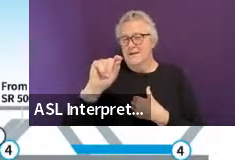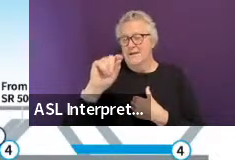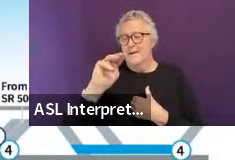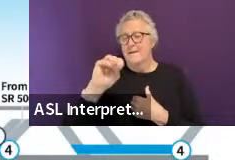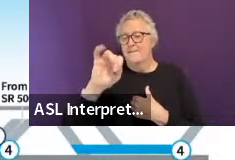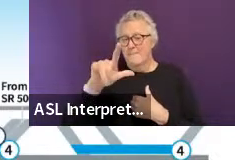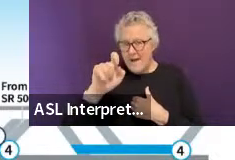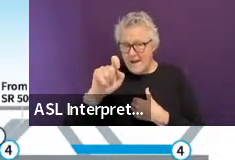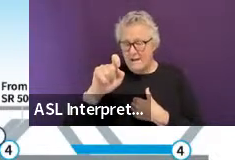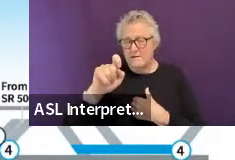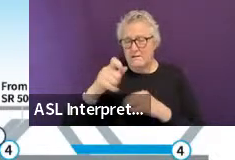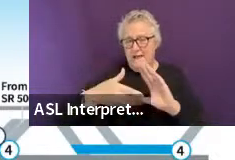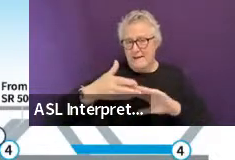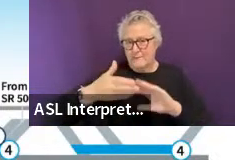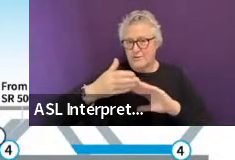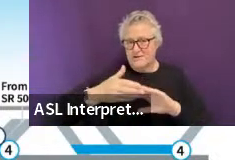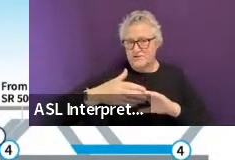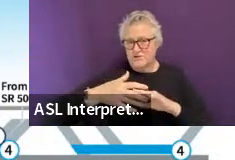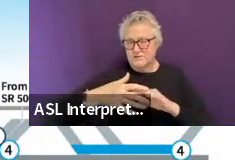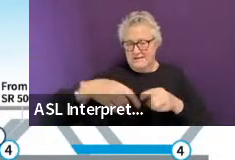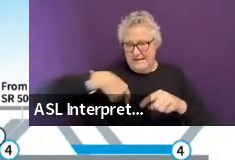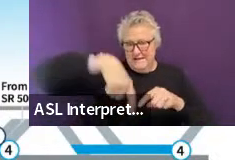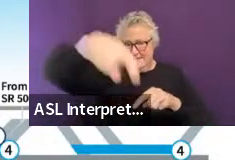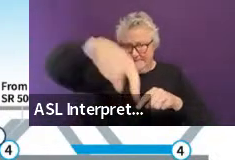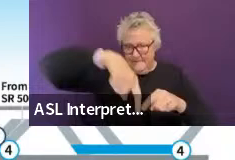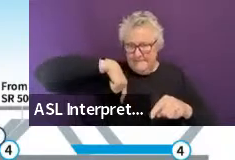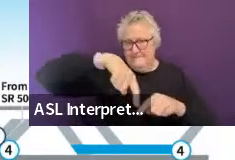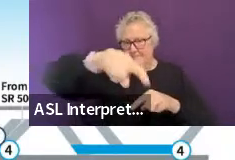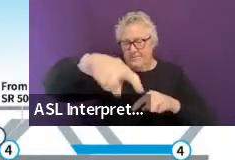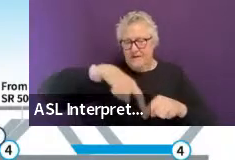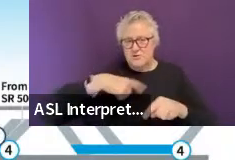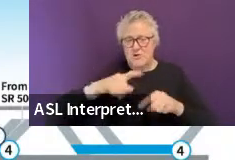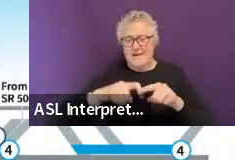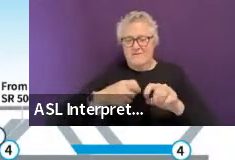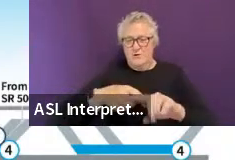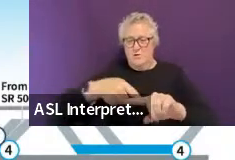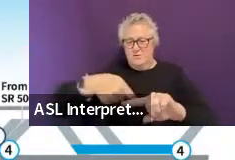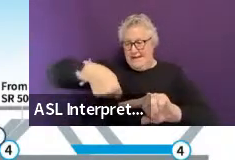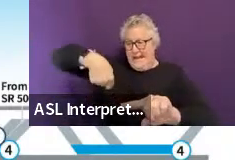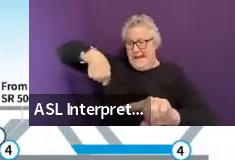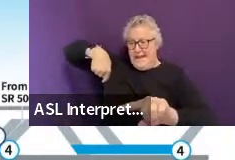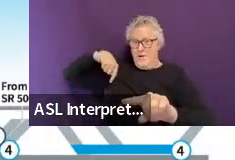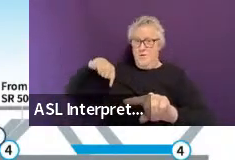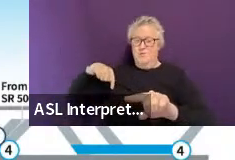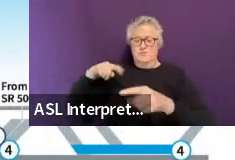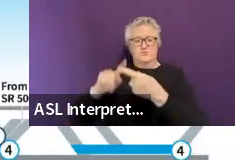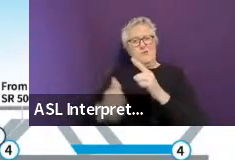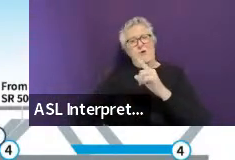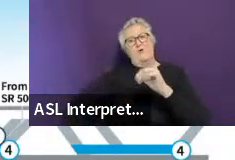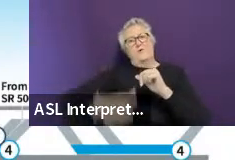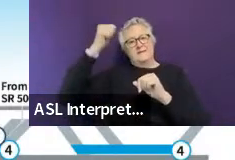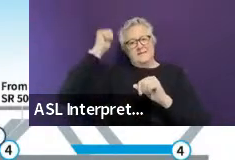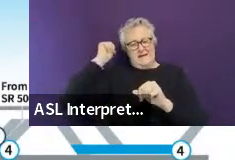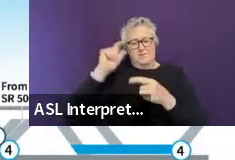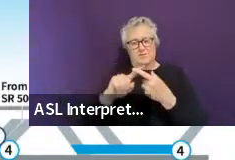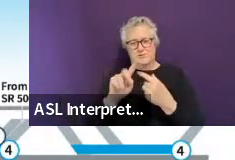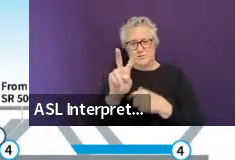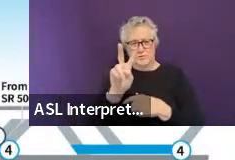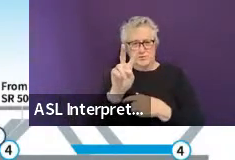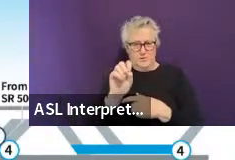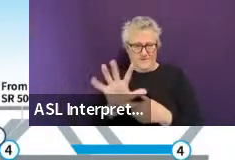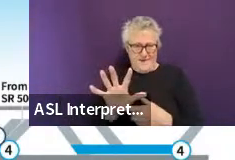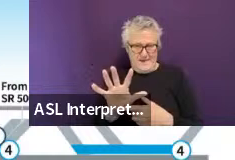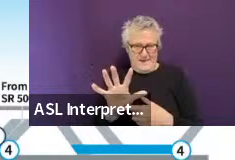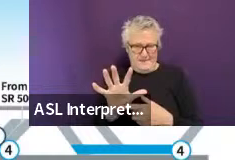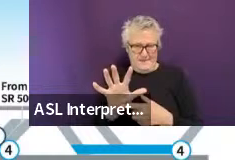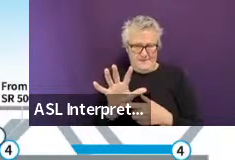operational model summarizing it. So you have to extend this, down south to I-5, I-205 to kind of capture maybe some of those differences. But in the